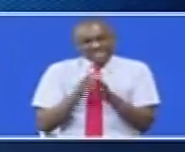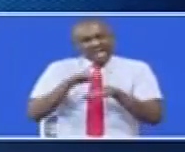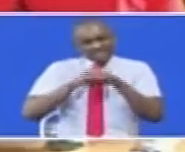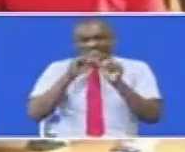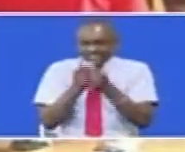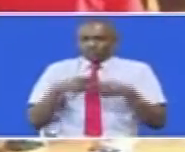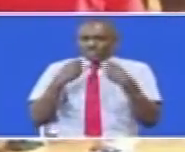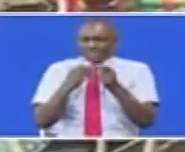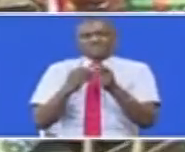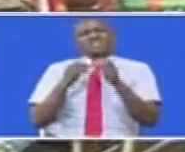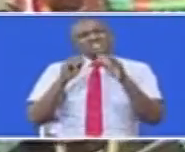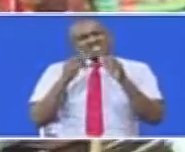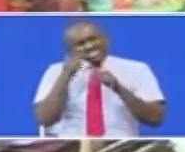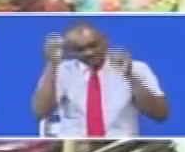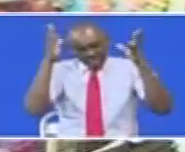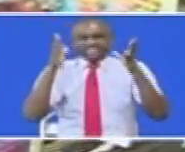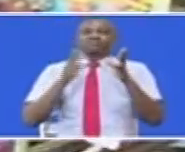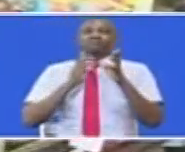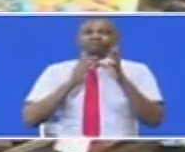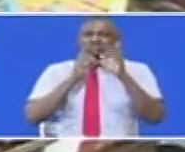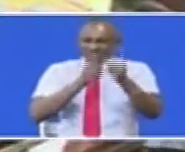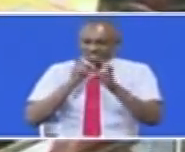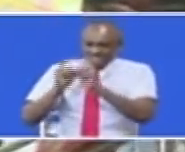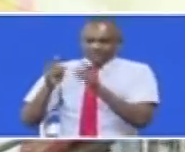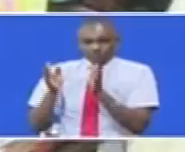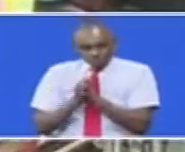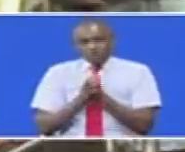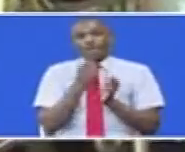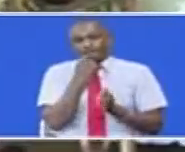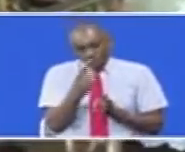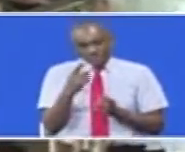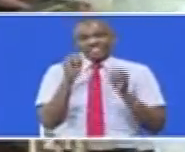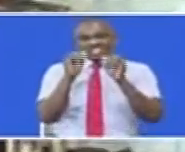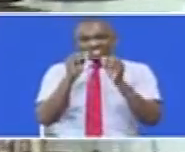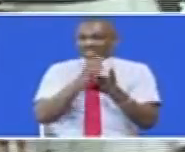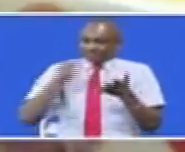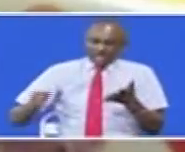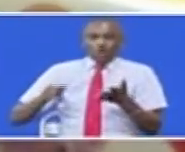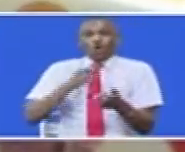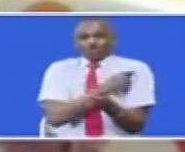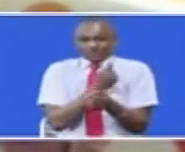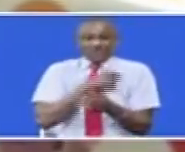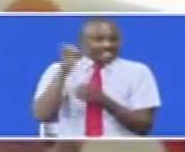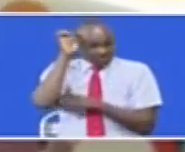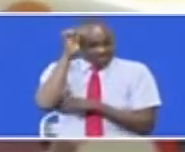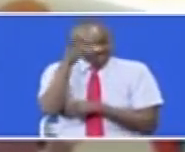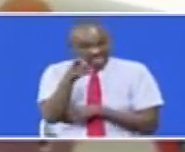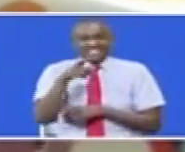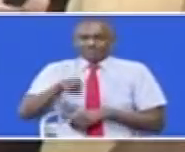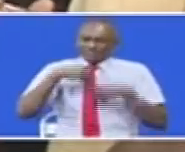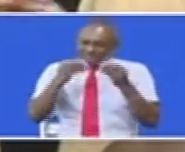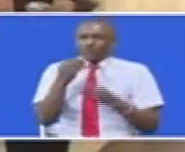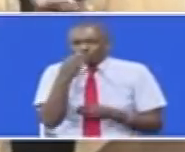give Christmas gifts to sick children at the Moi Teaching and Referral Hospital in Eldoret. In a Christmas mood, the team donated